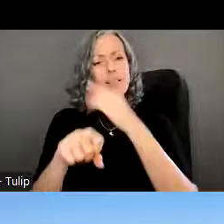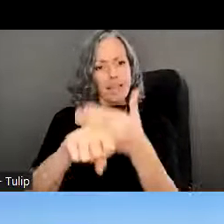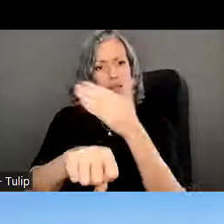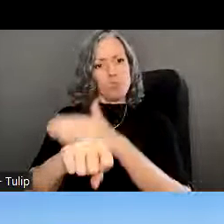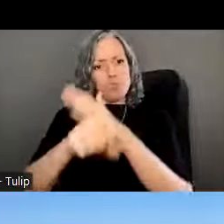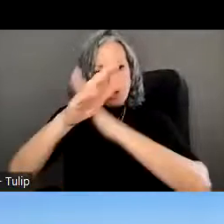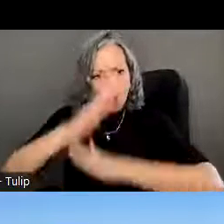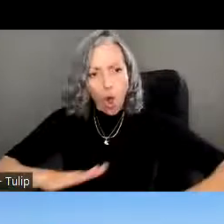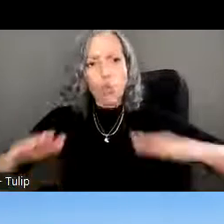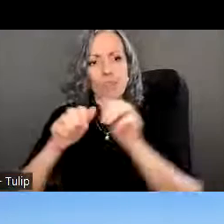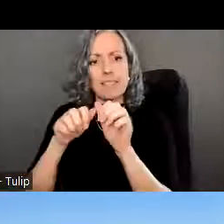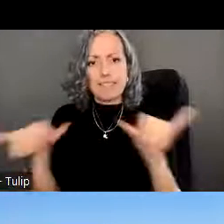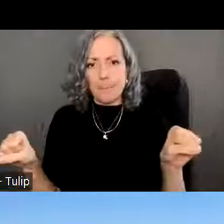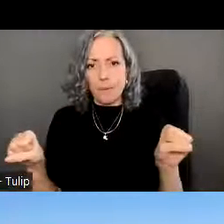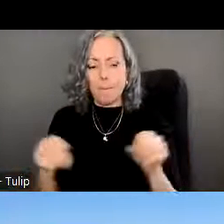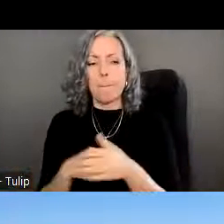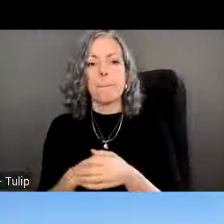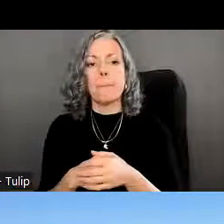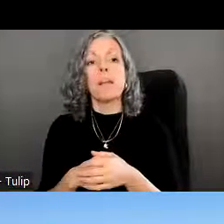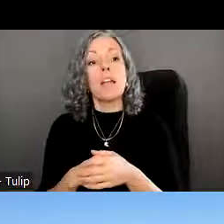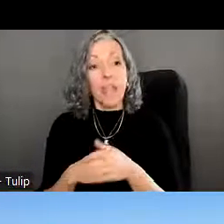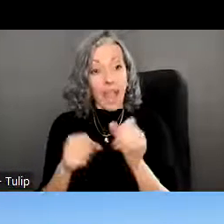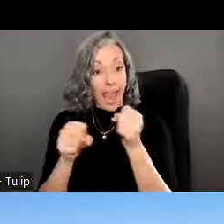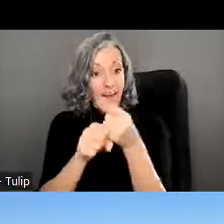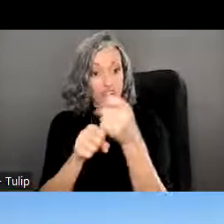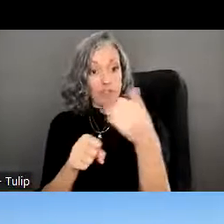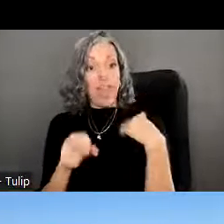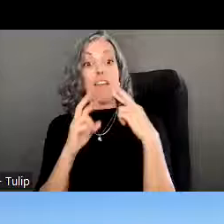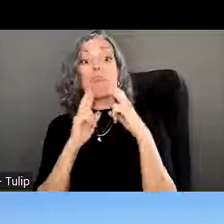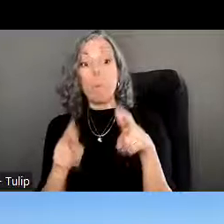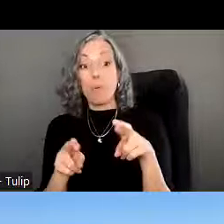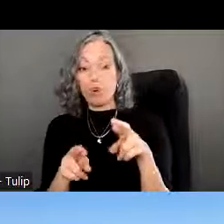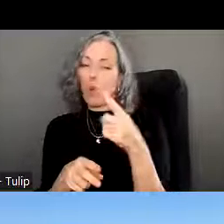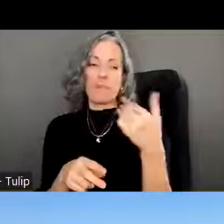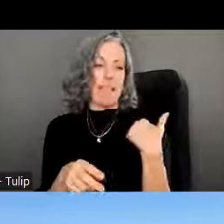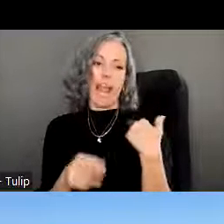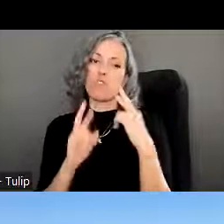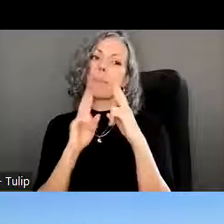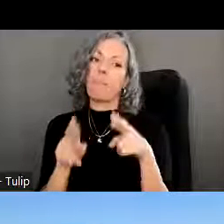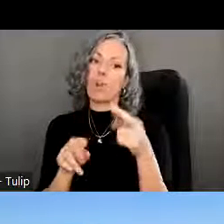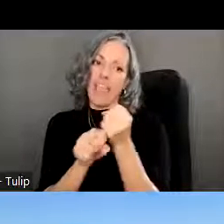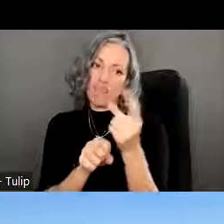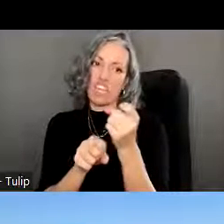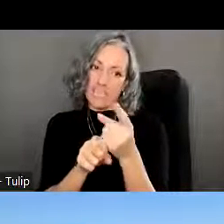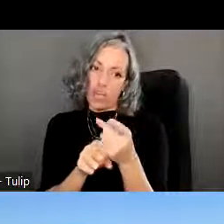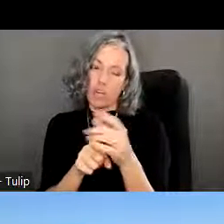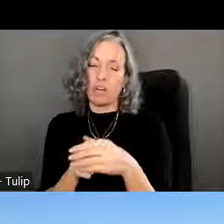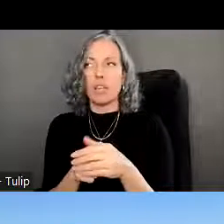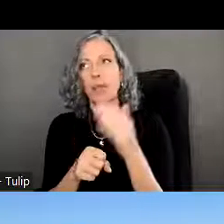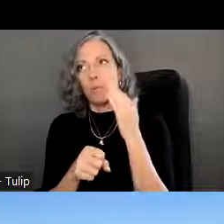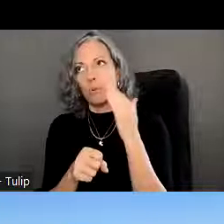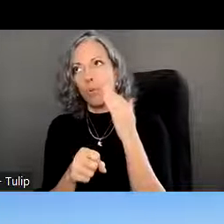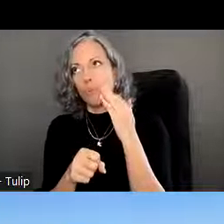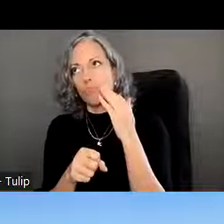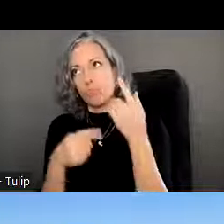the system. There is an annual report. There always has been, except for the years between fiscal